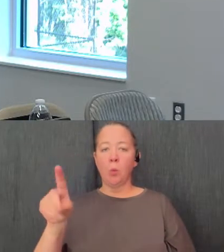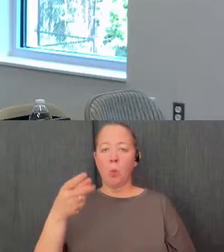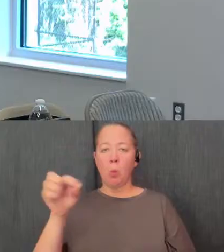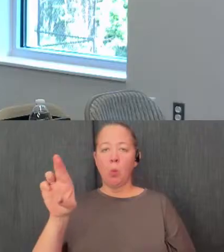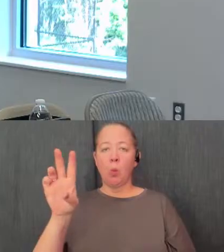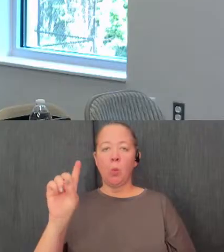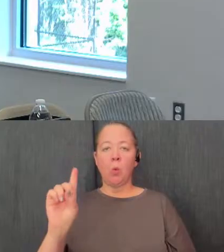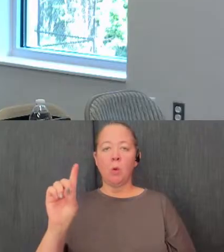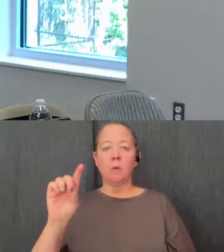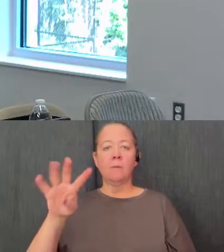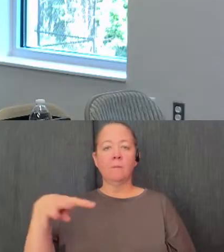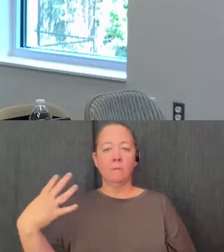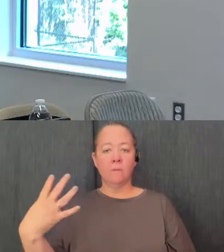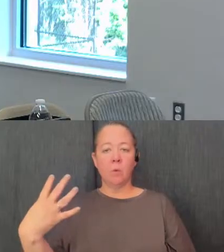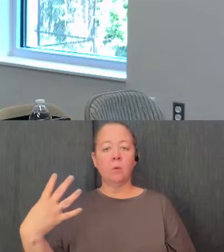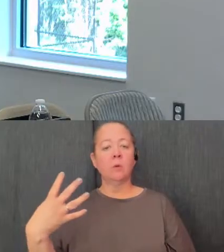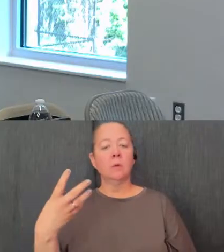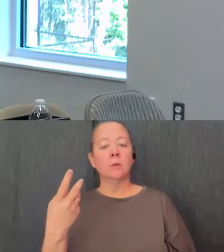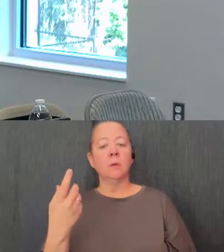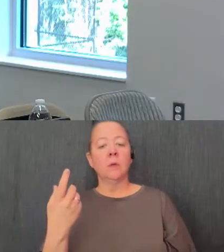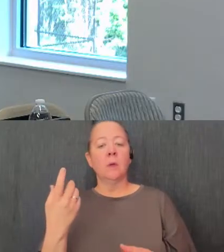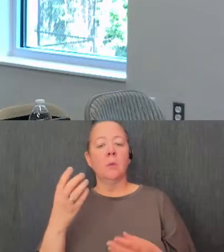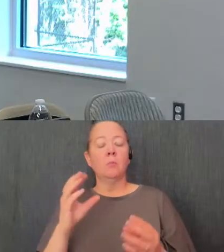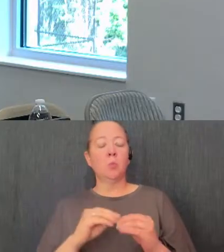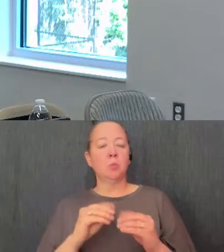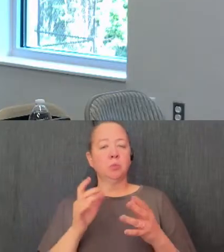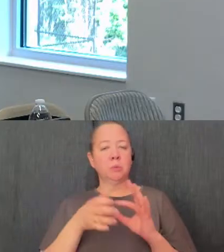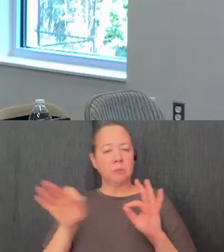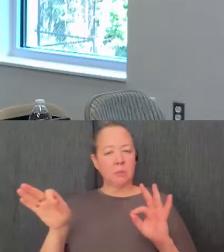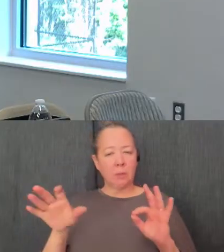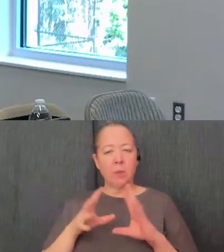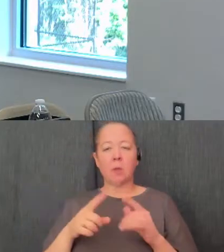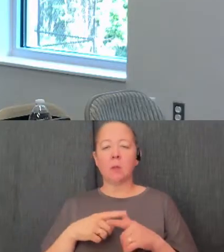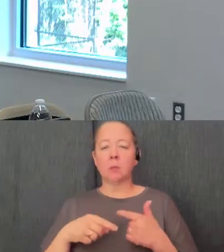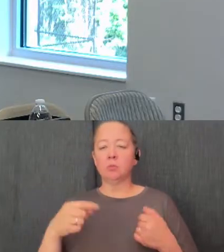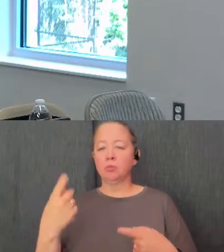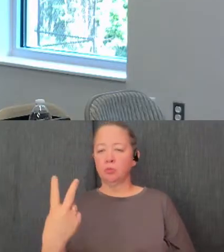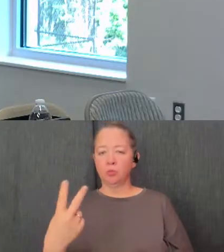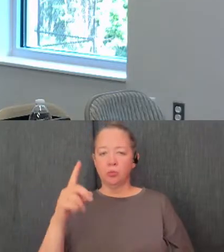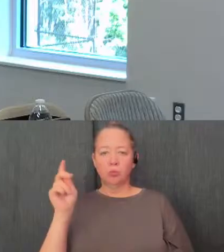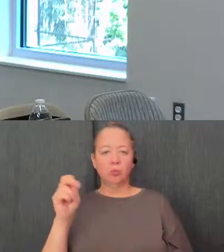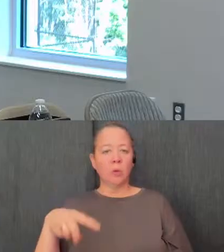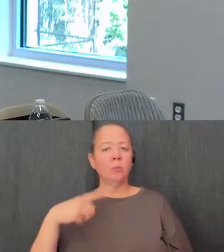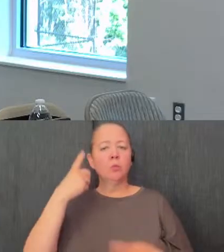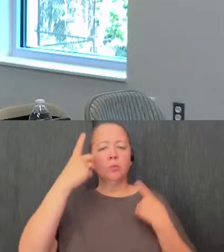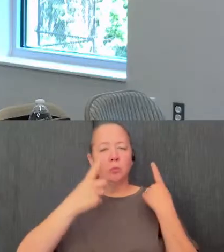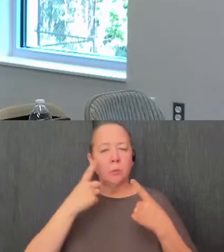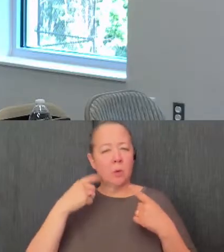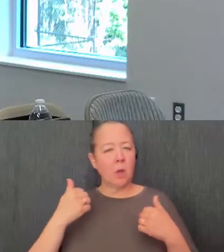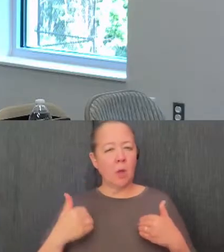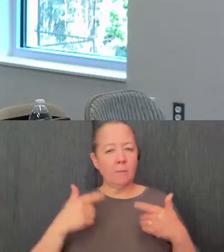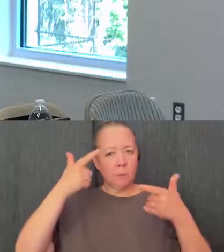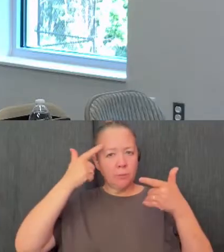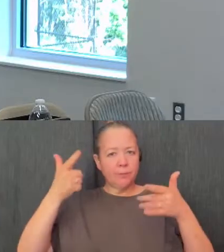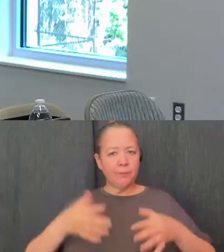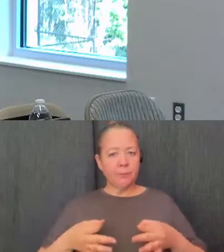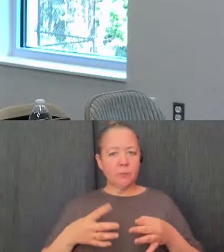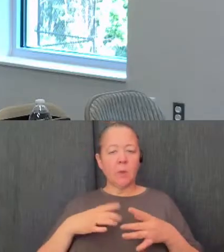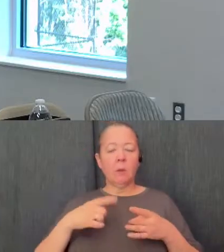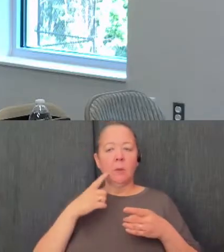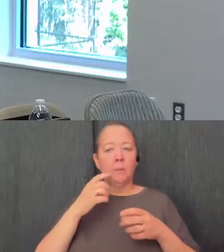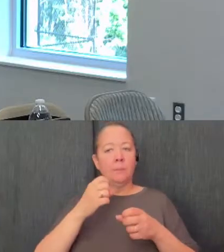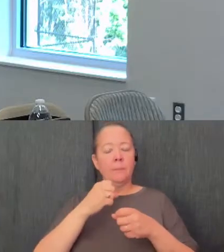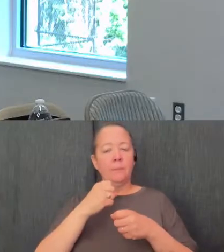questions. The first one is, has a determination been made as to what would be cut